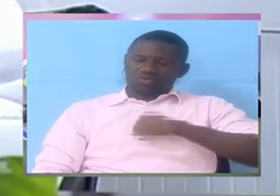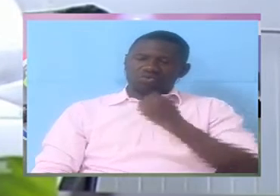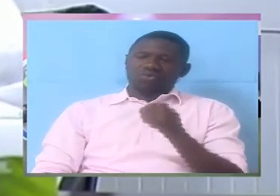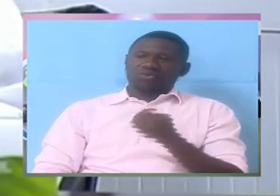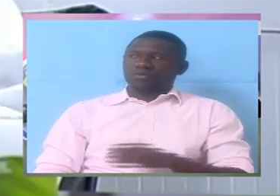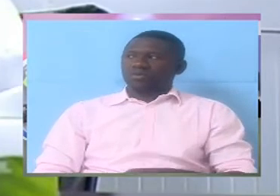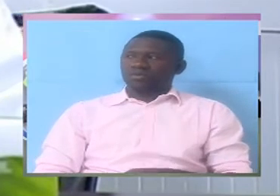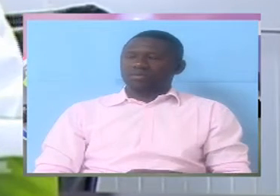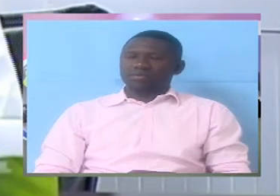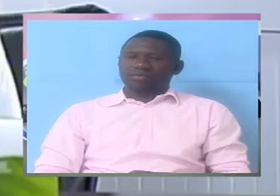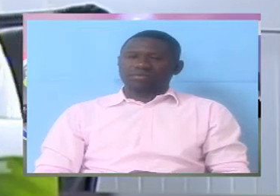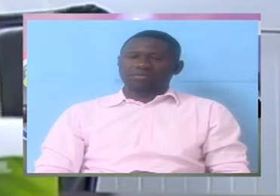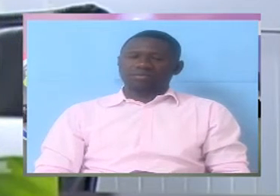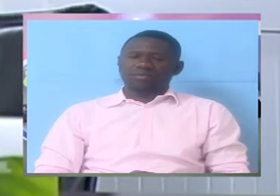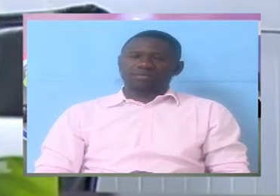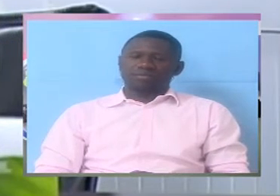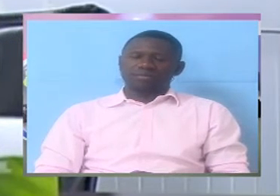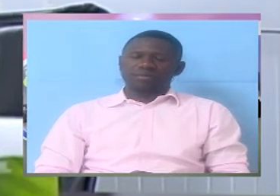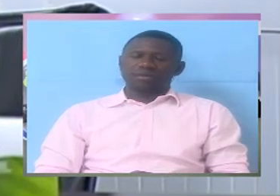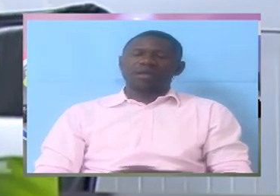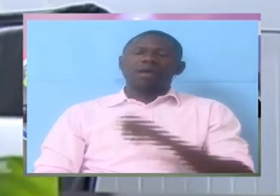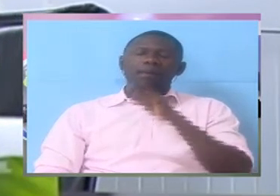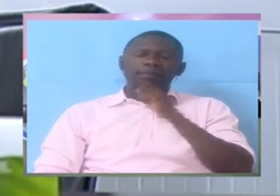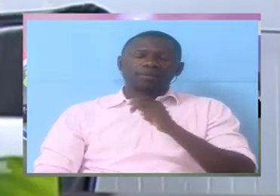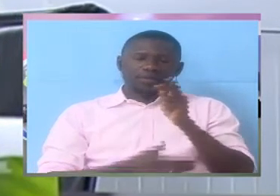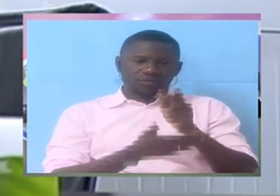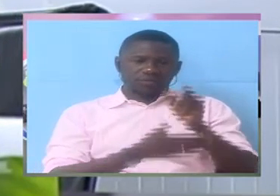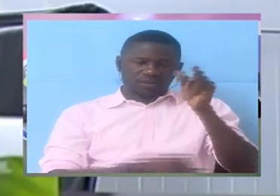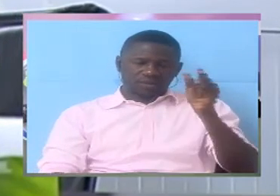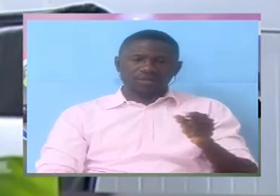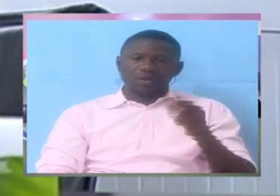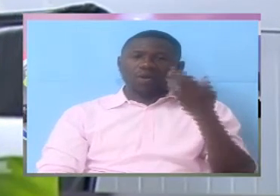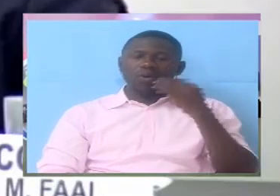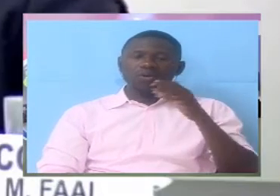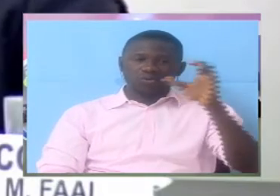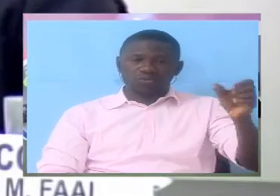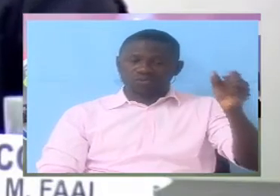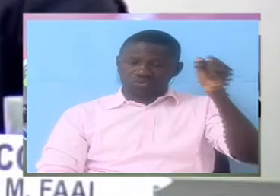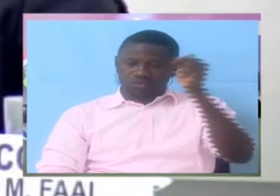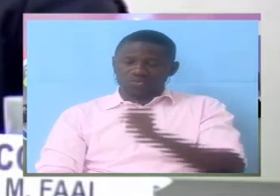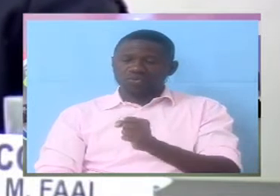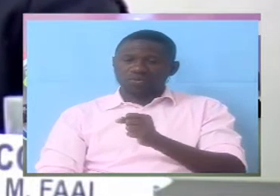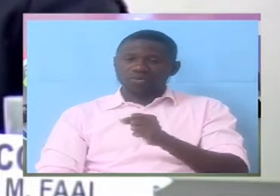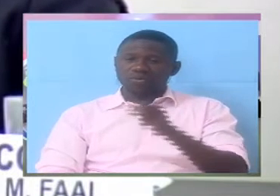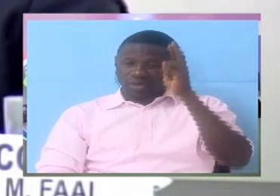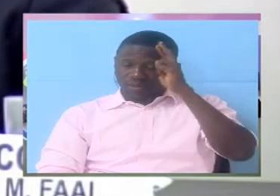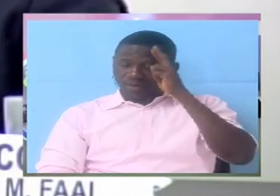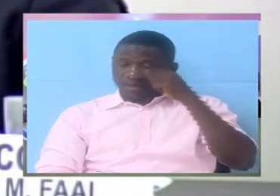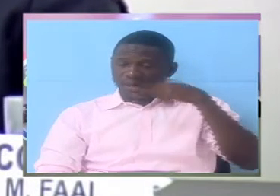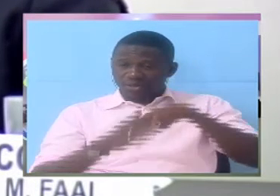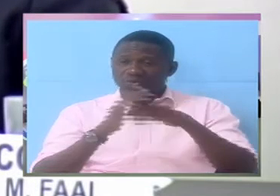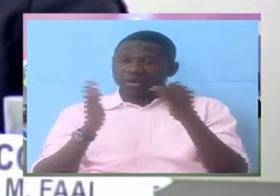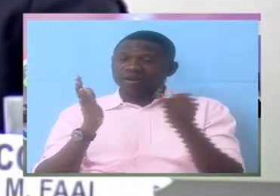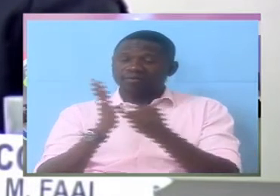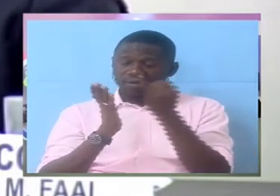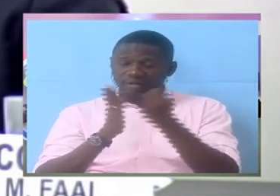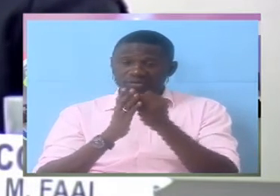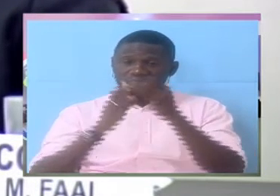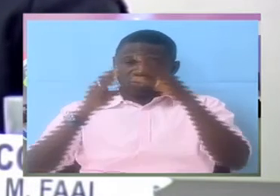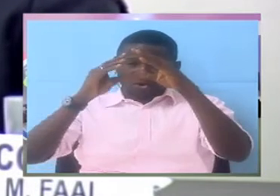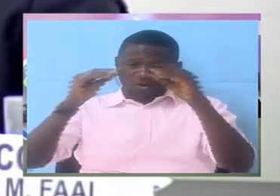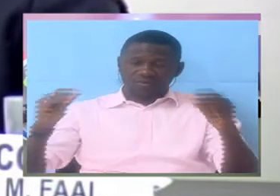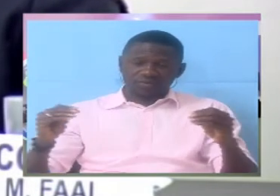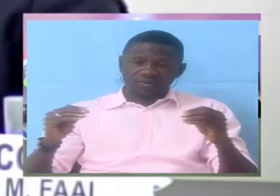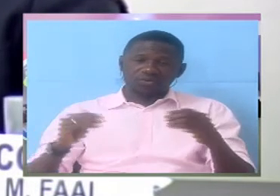Mr. Witness, when you took him to investigations, it was only the investigations officers who were there. Bringalia